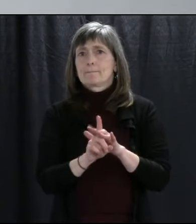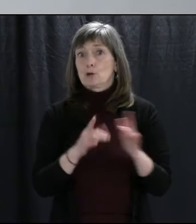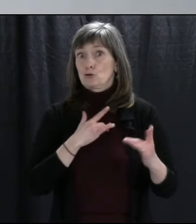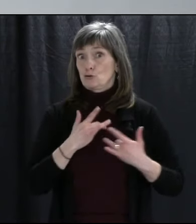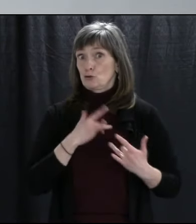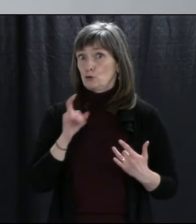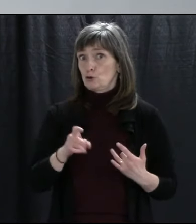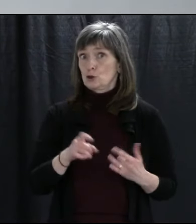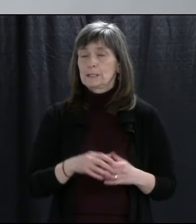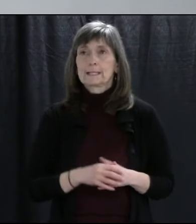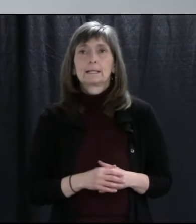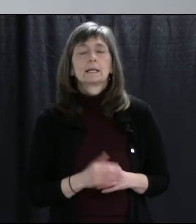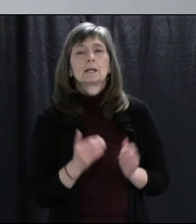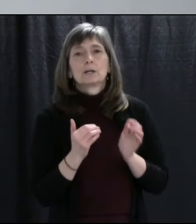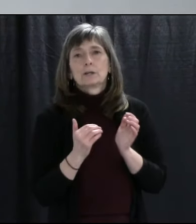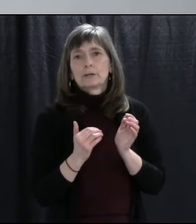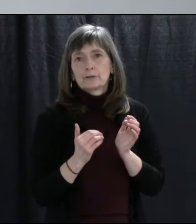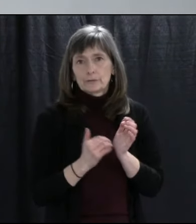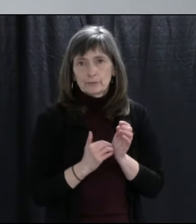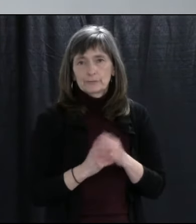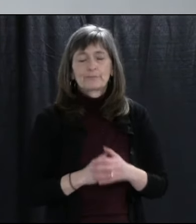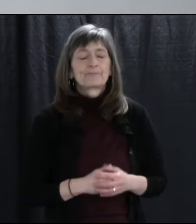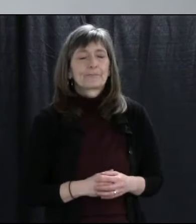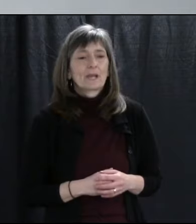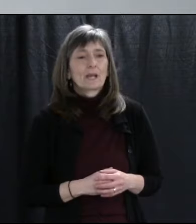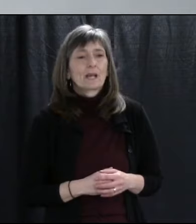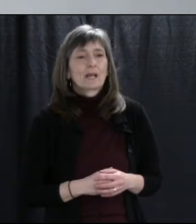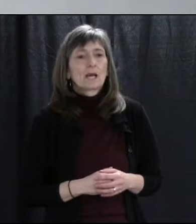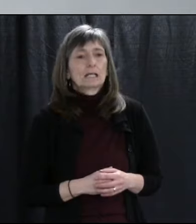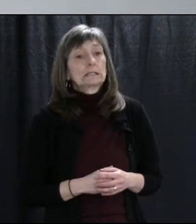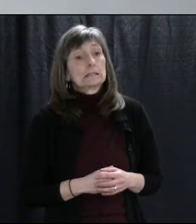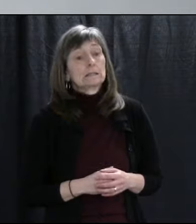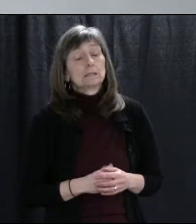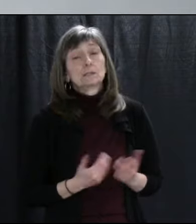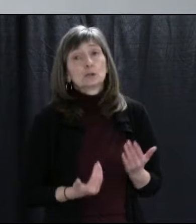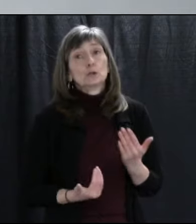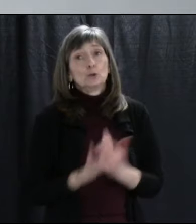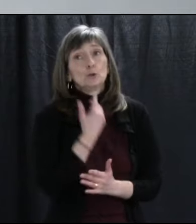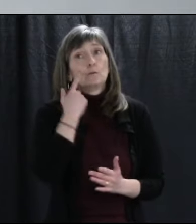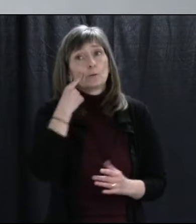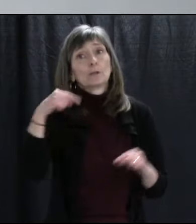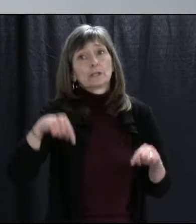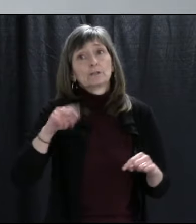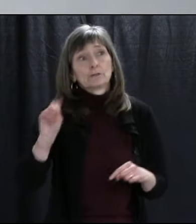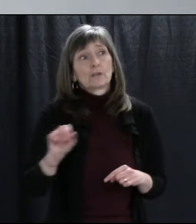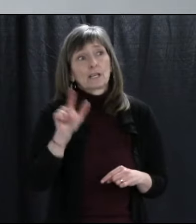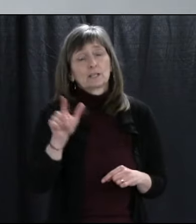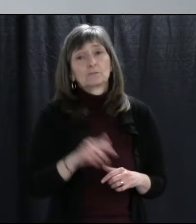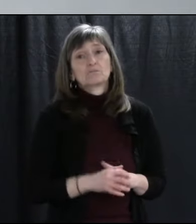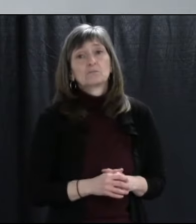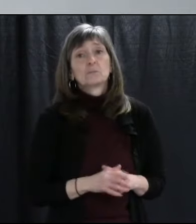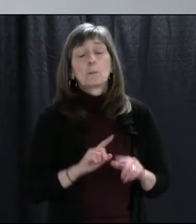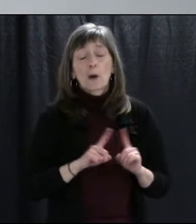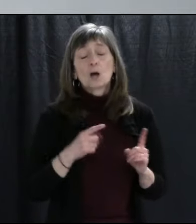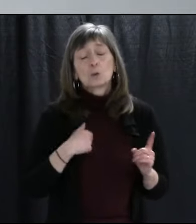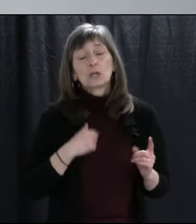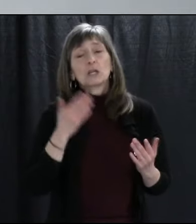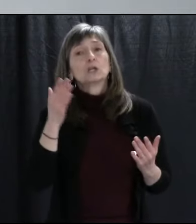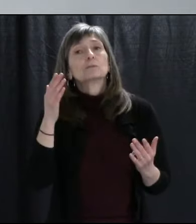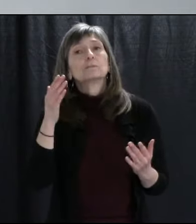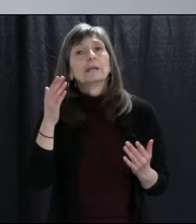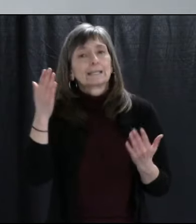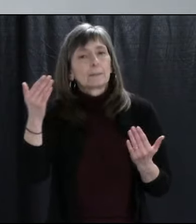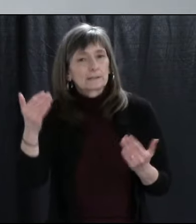this is a new development. It's a significant development. We have been expecting this.